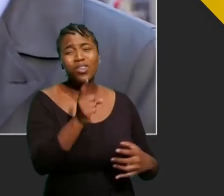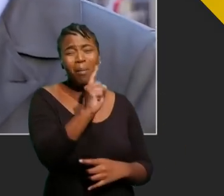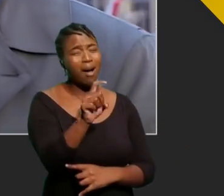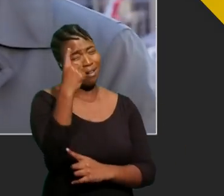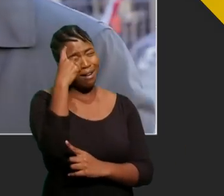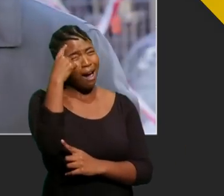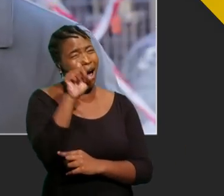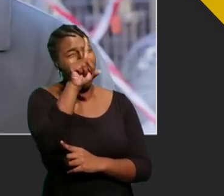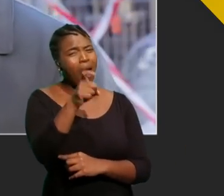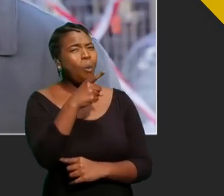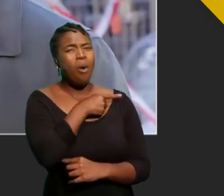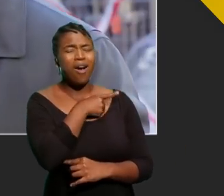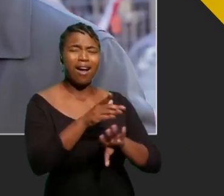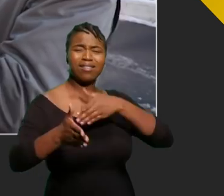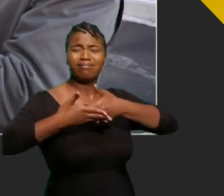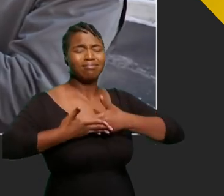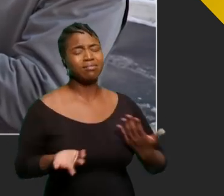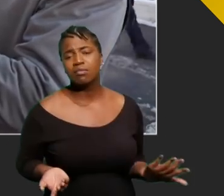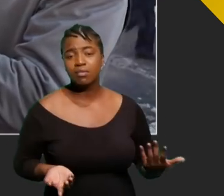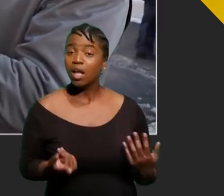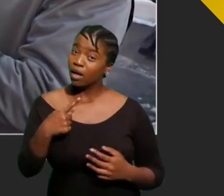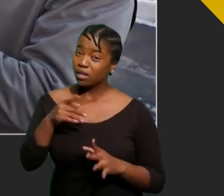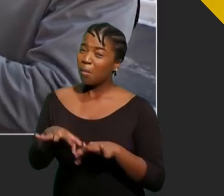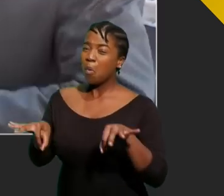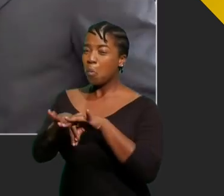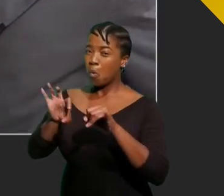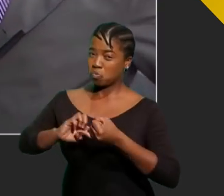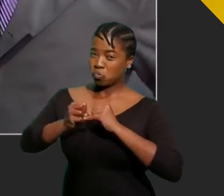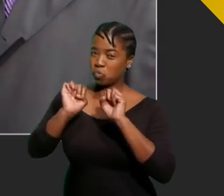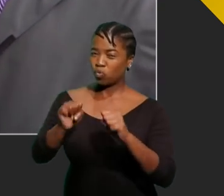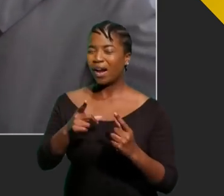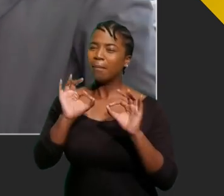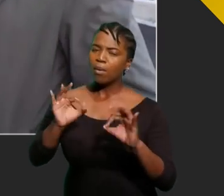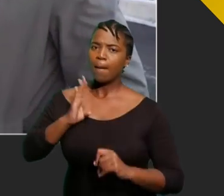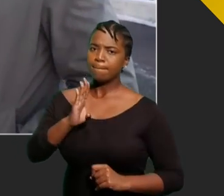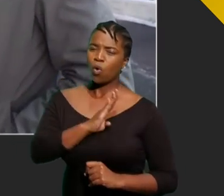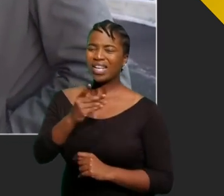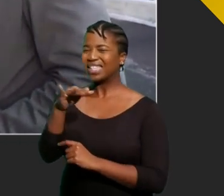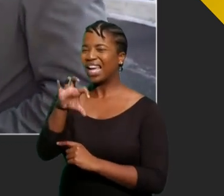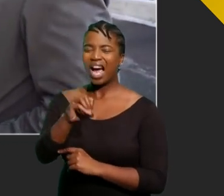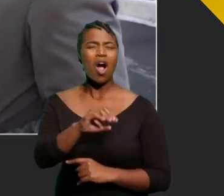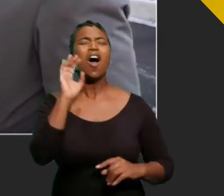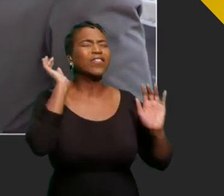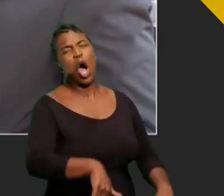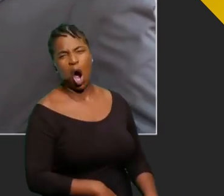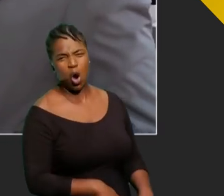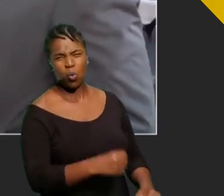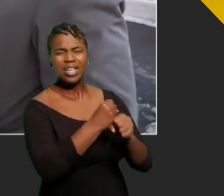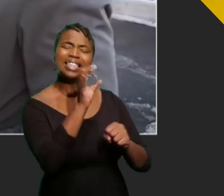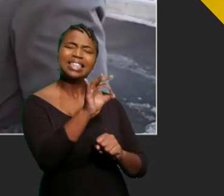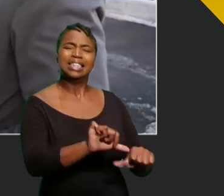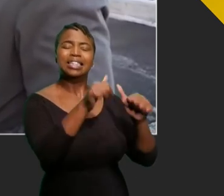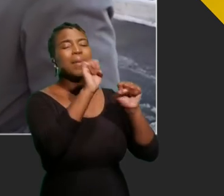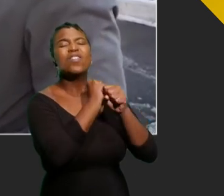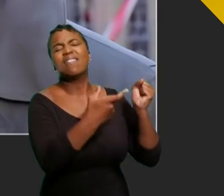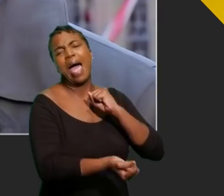ask the question, why not just shut it down? Is it worth having a go? With a proper board, proper CEO in place, is it worth having a go? Of course it's worth having a go, but I'm telling